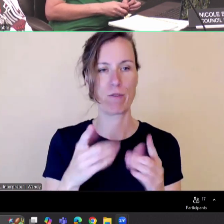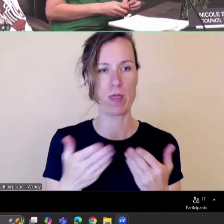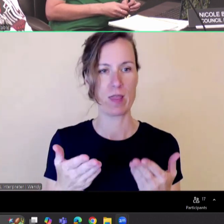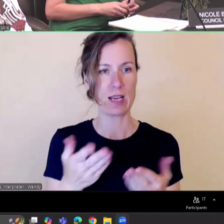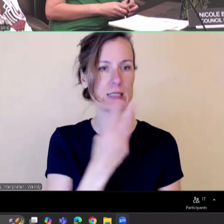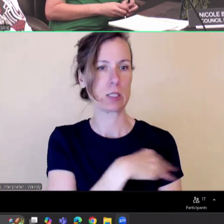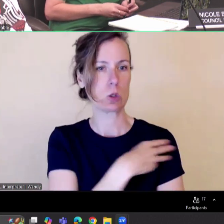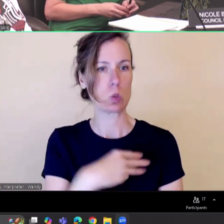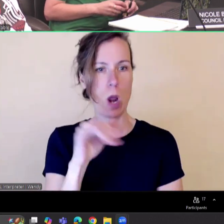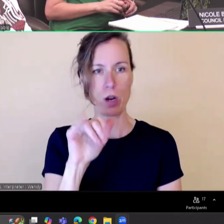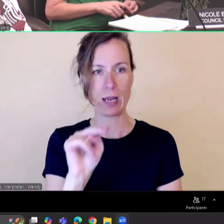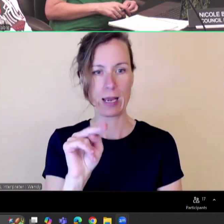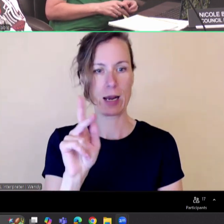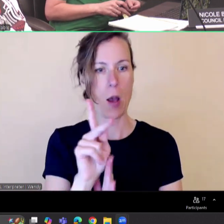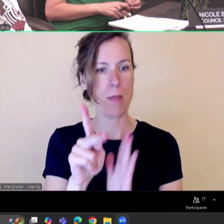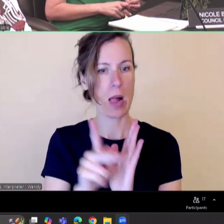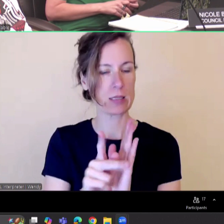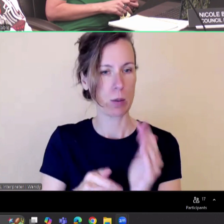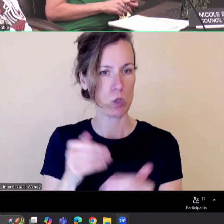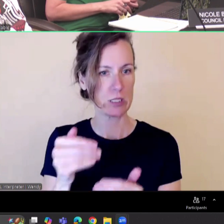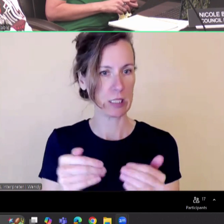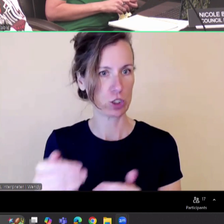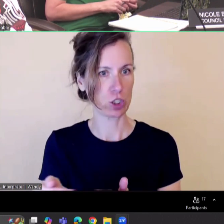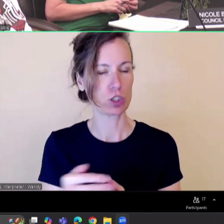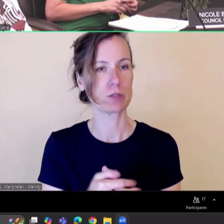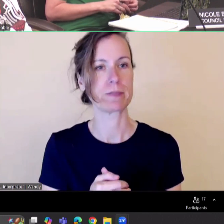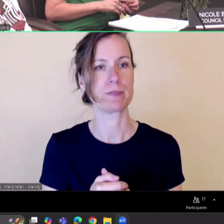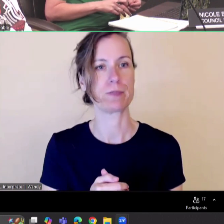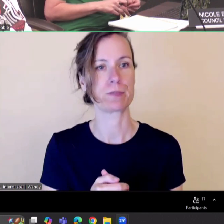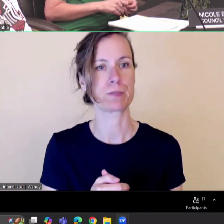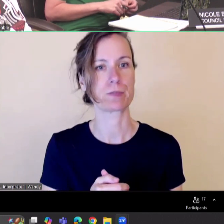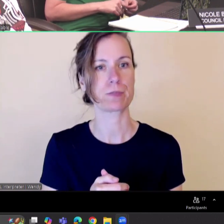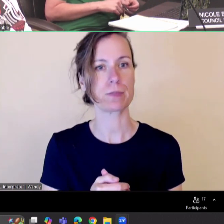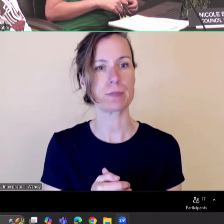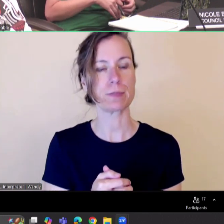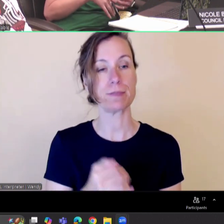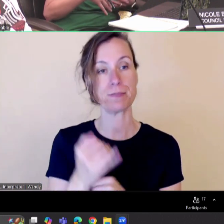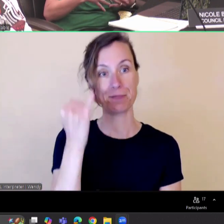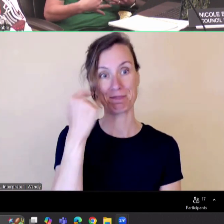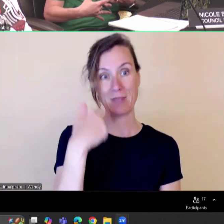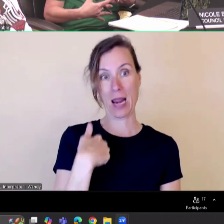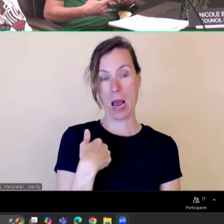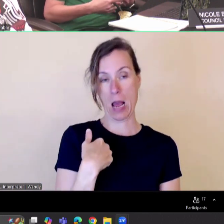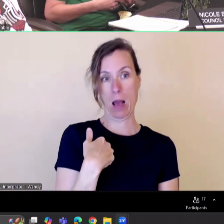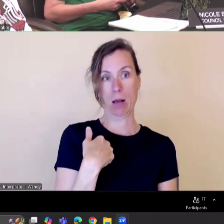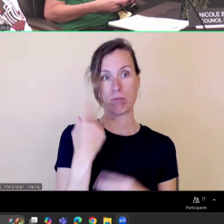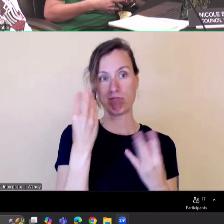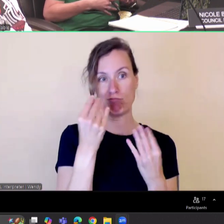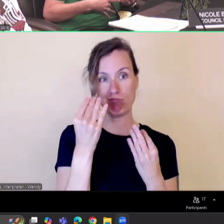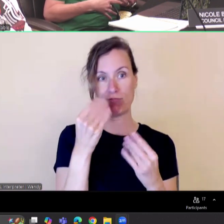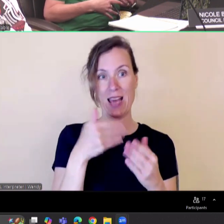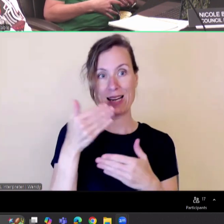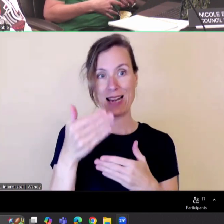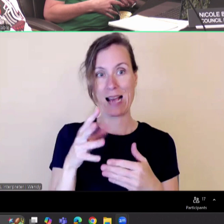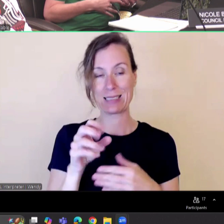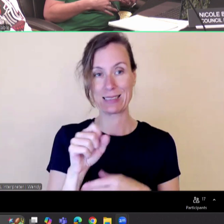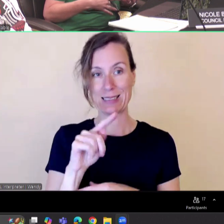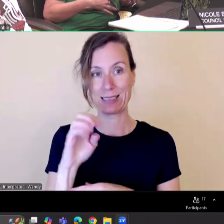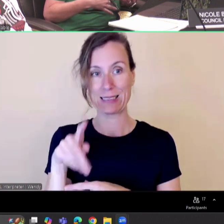and procedures. So if I were going to think about next steps here, I might think